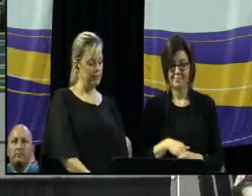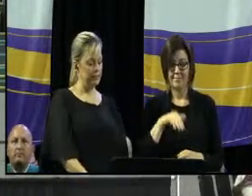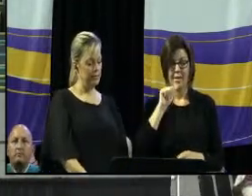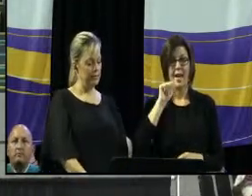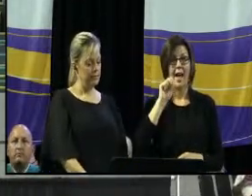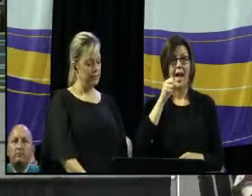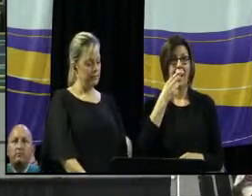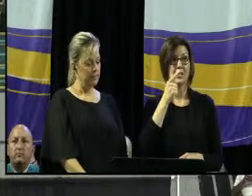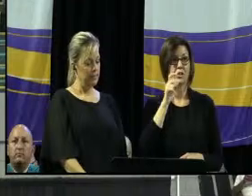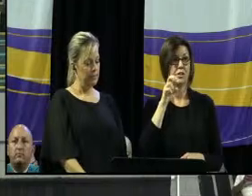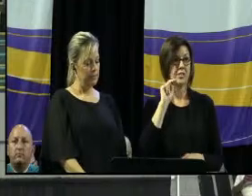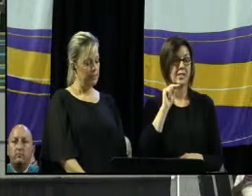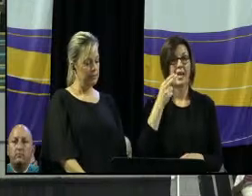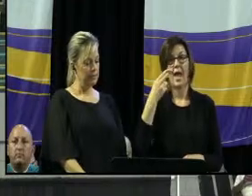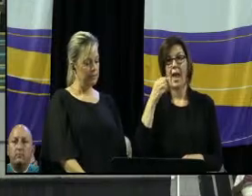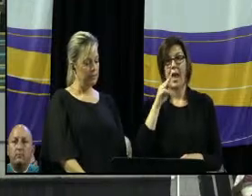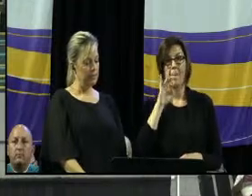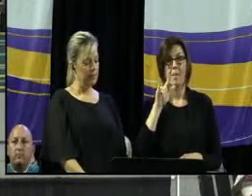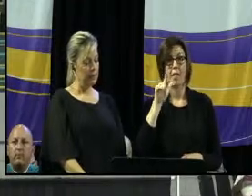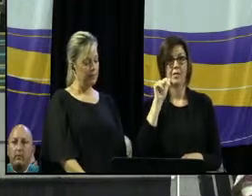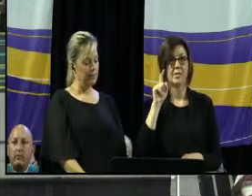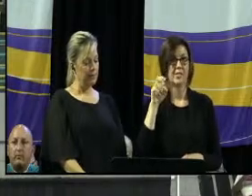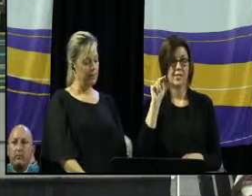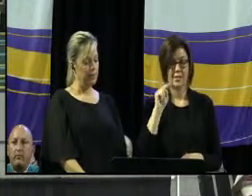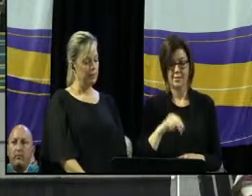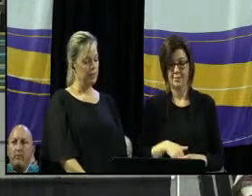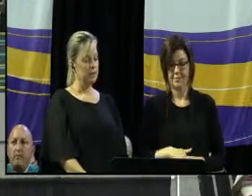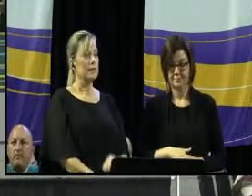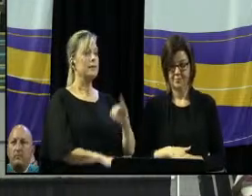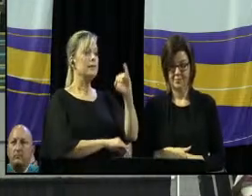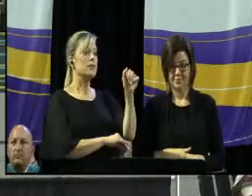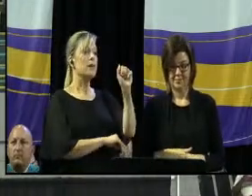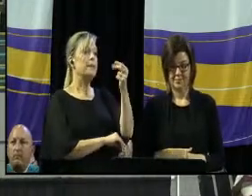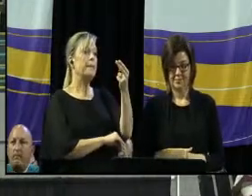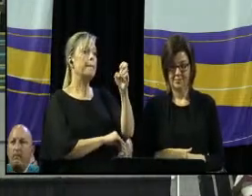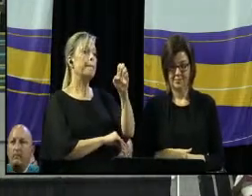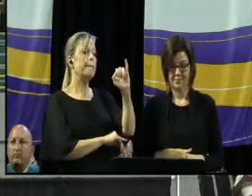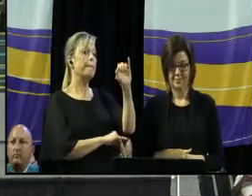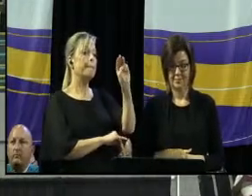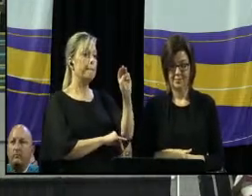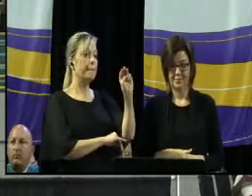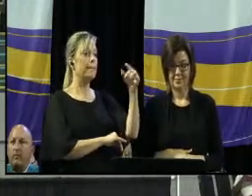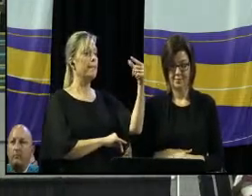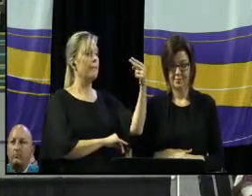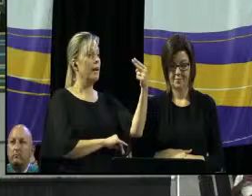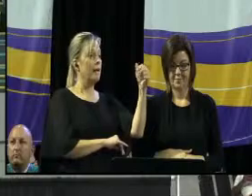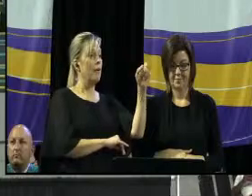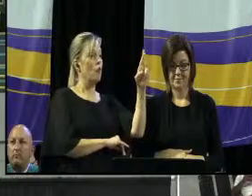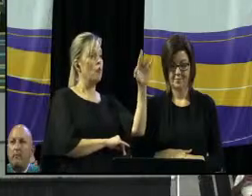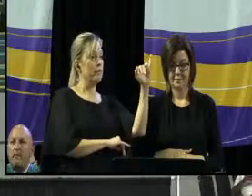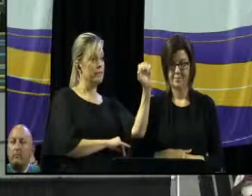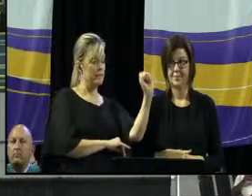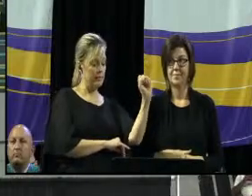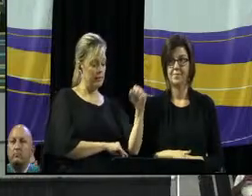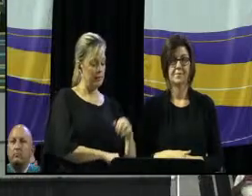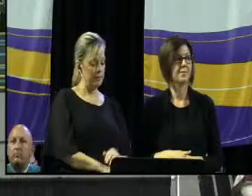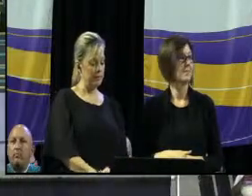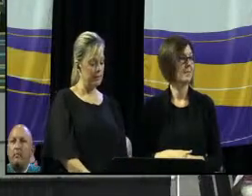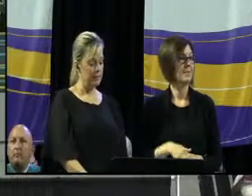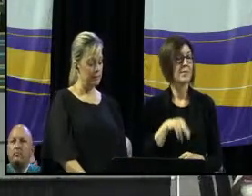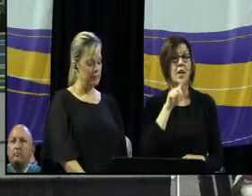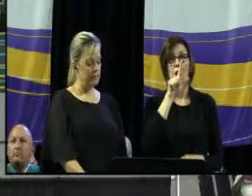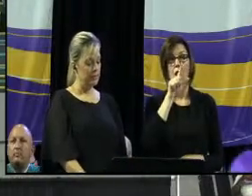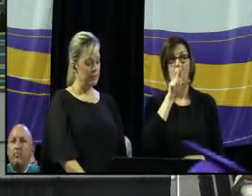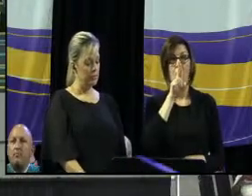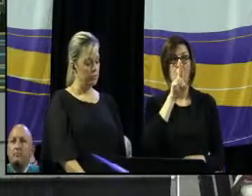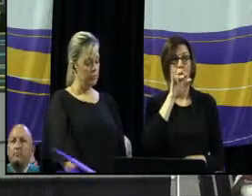Ashton Mackay Hamilton. Jaheem Malik Harris.